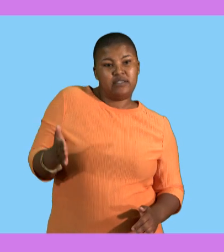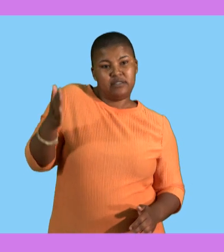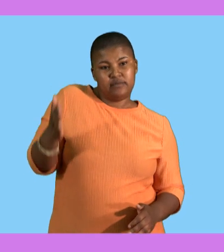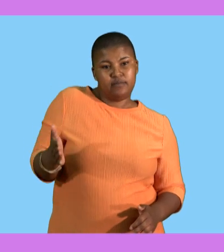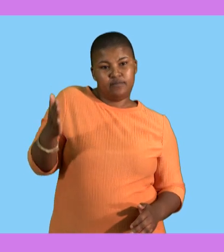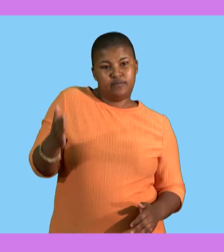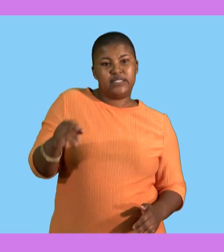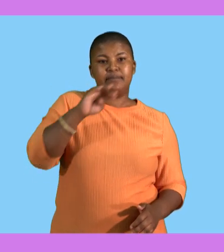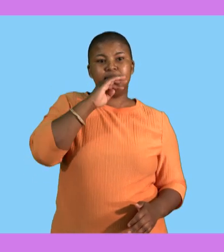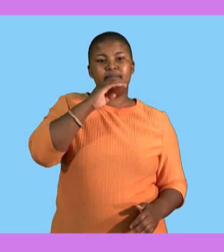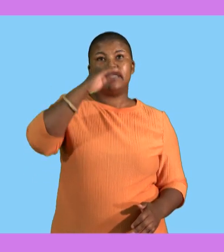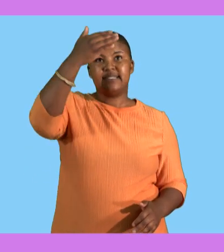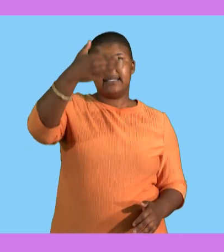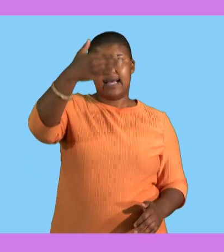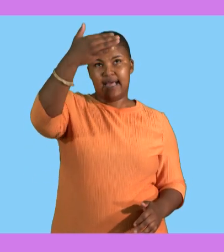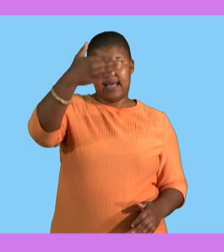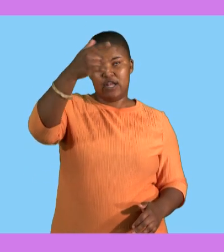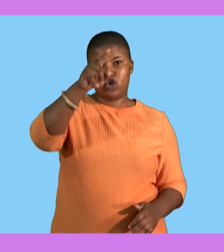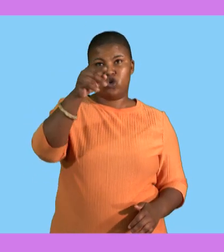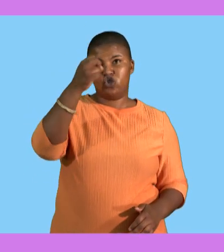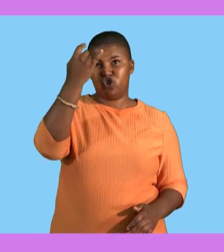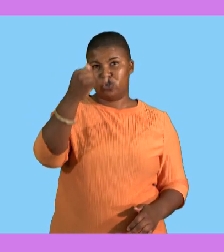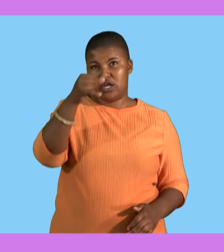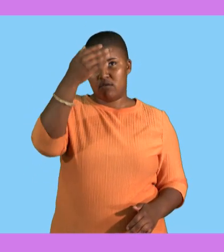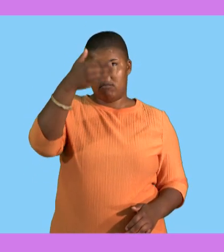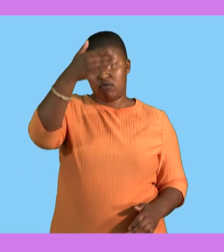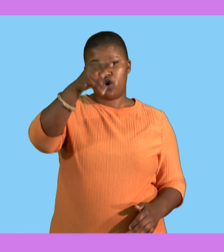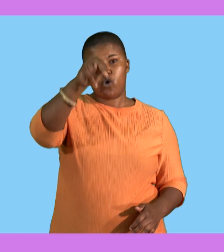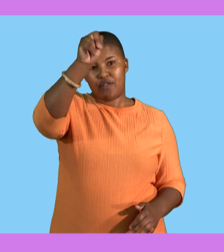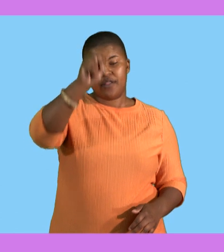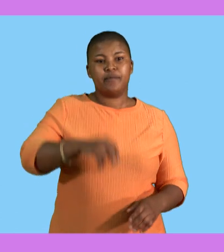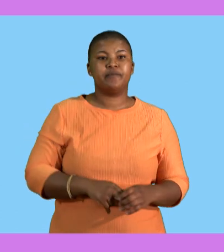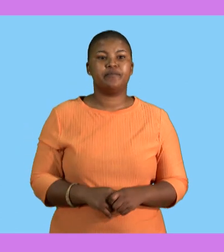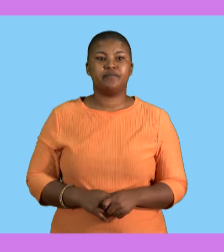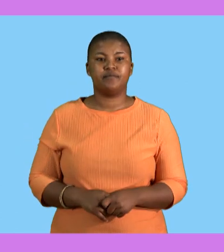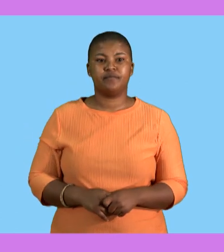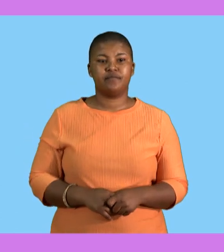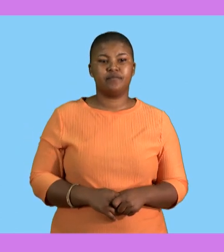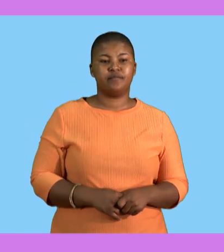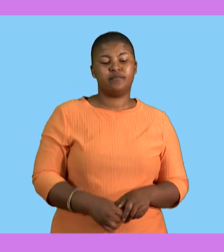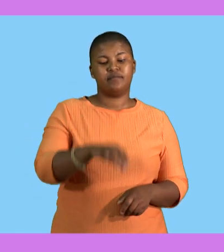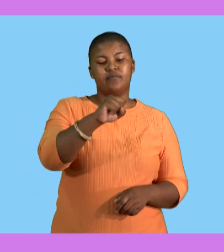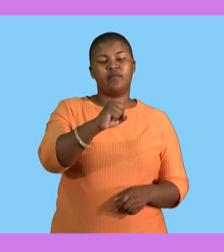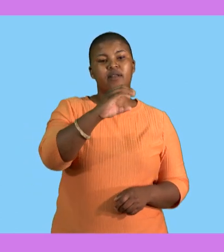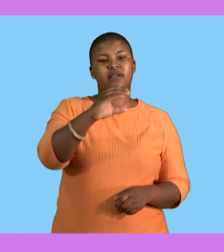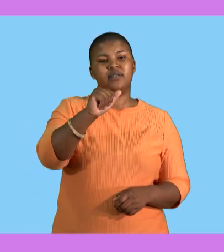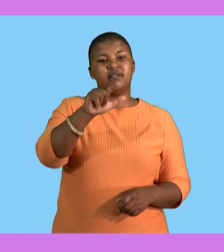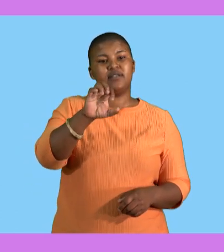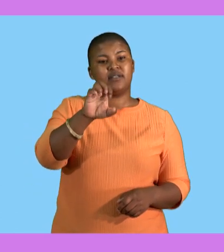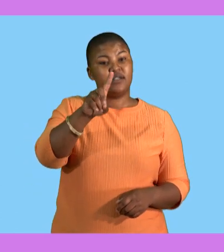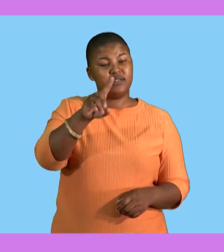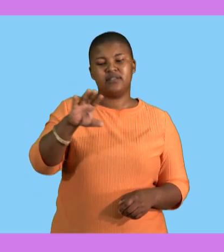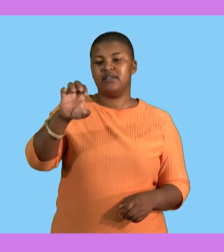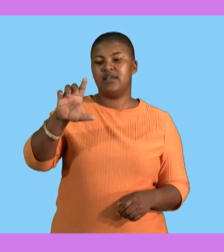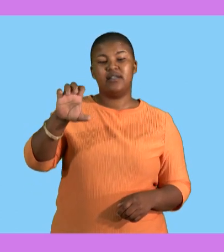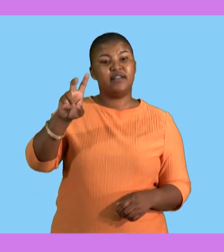that is in front of you when you are facing the compass direction north. And a scaled